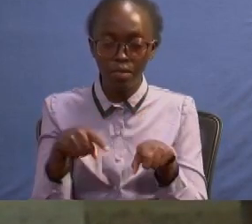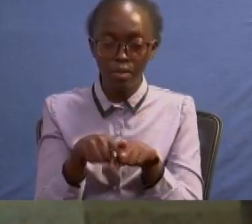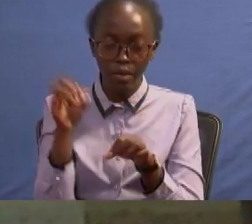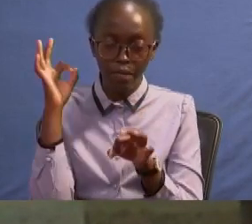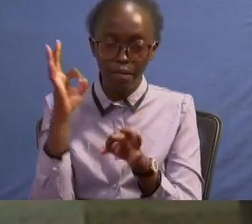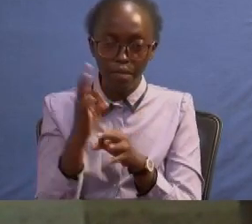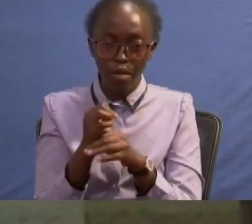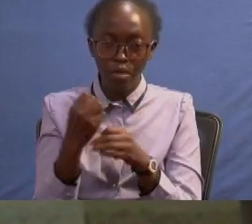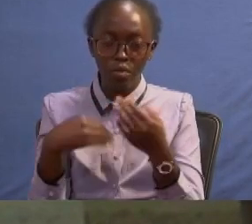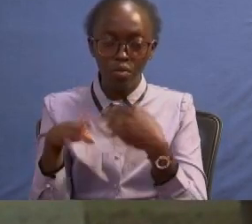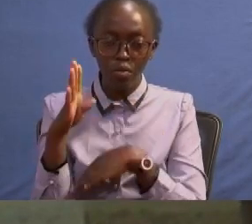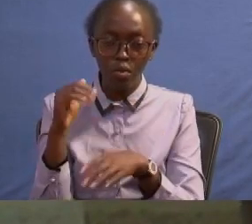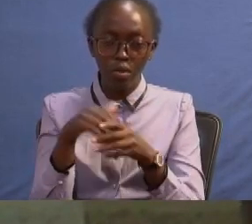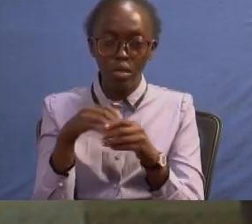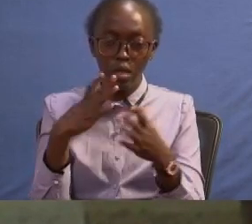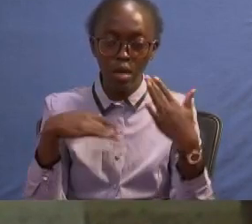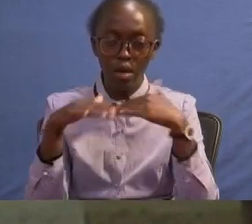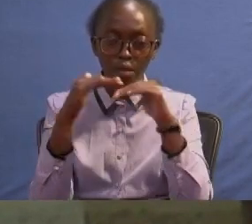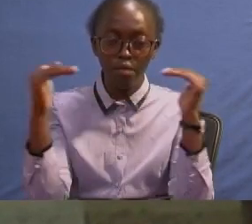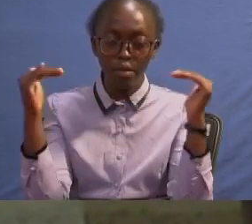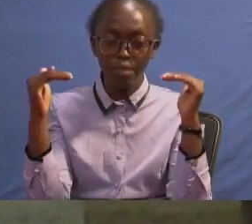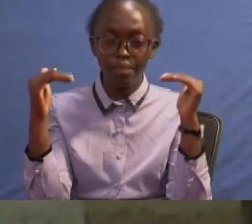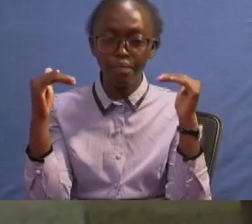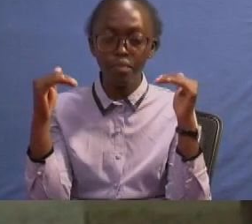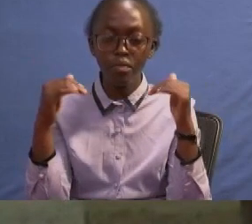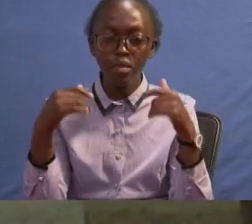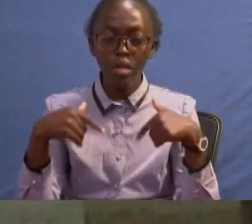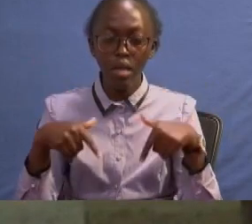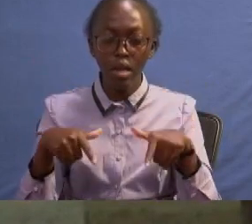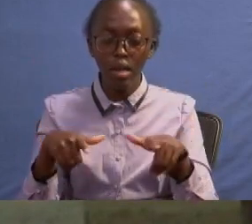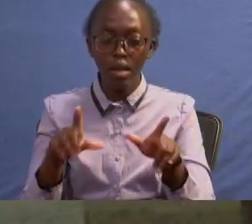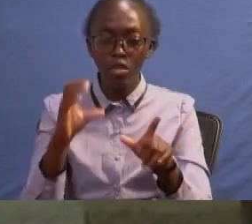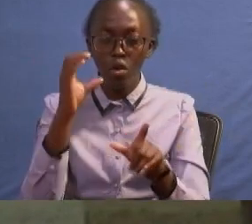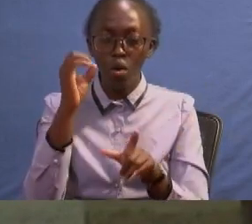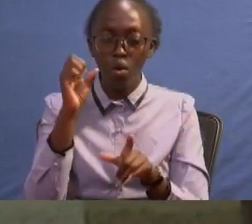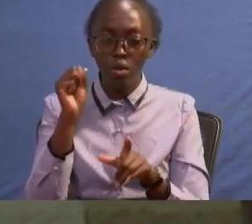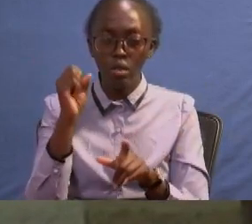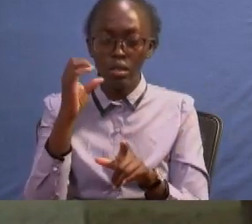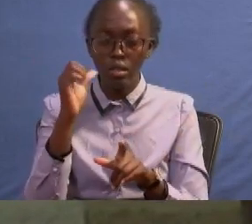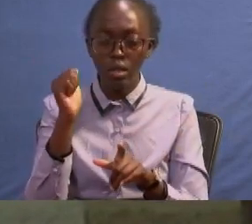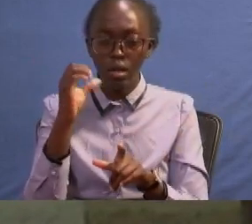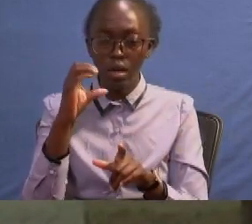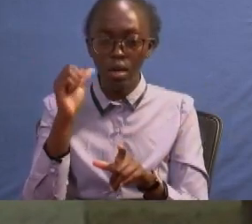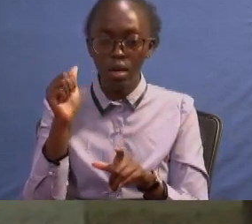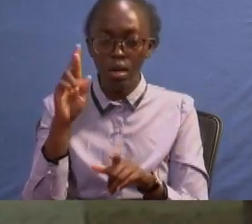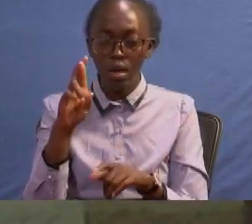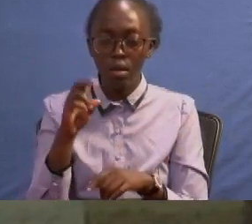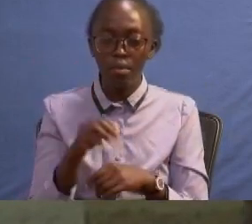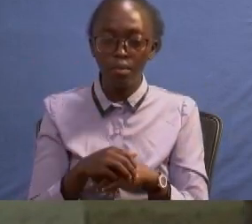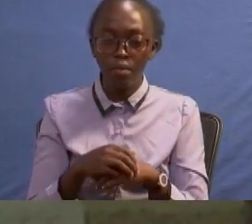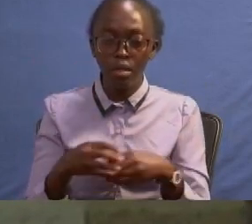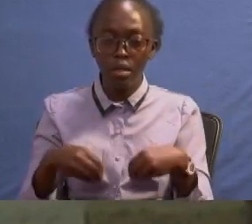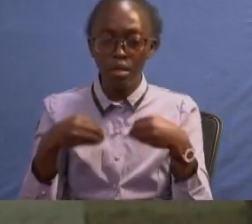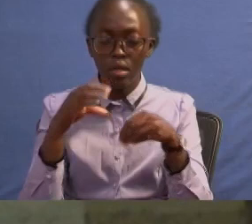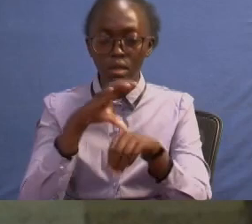in heaven. Let the one who is in hospital receive, O Jehovah Father, that same love, O